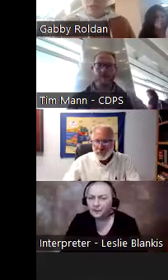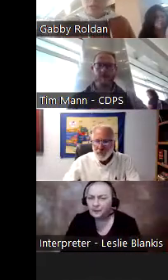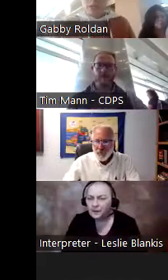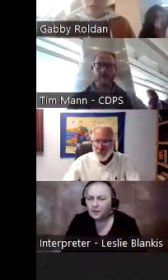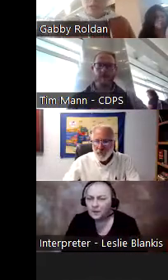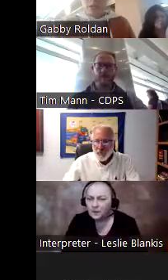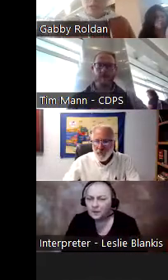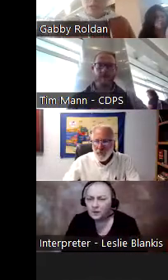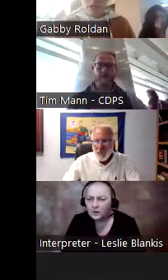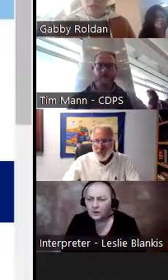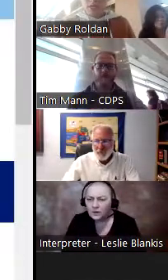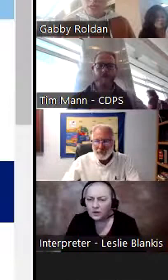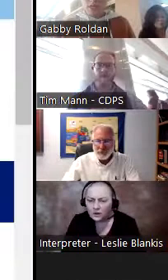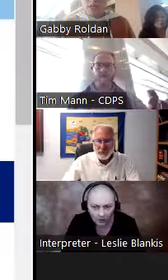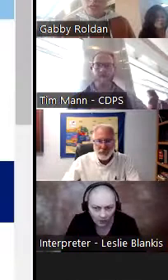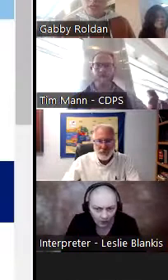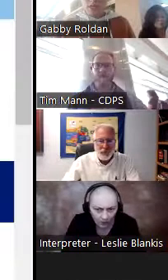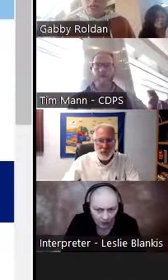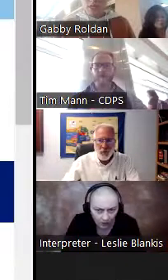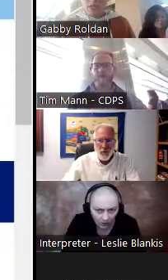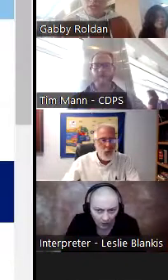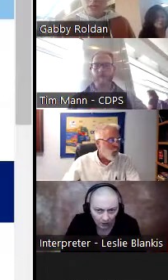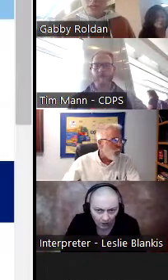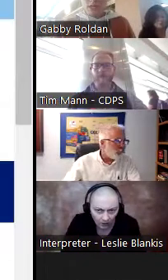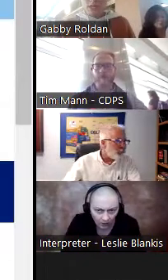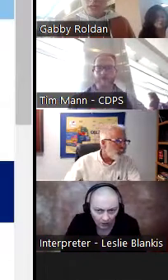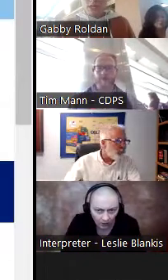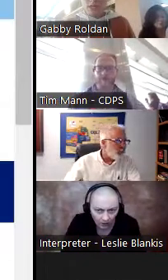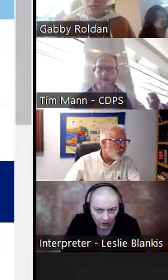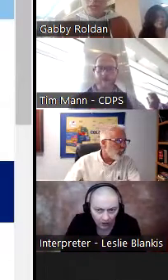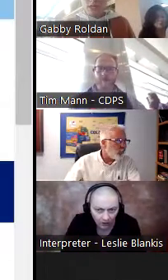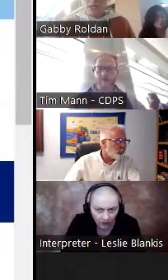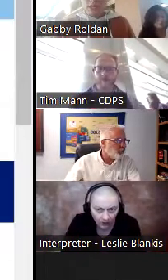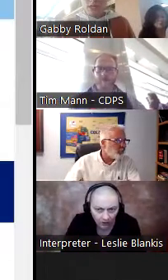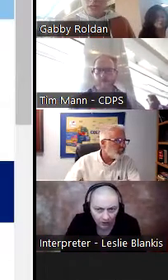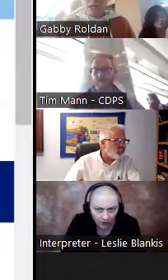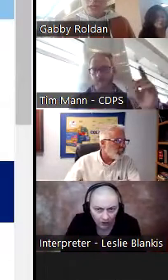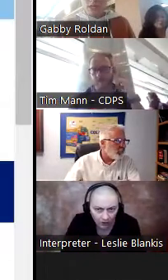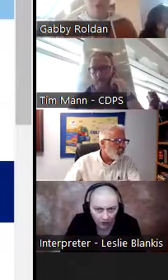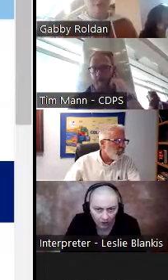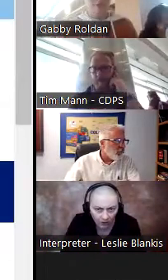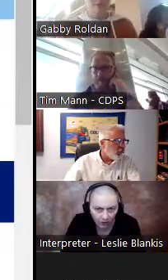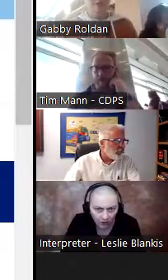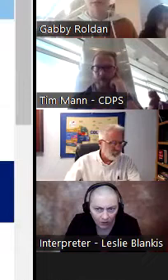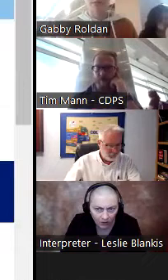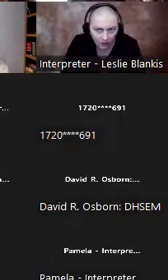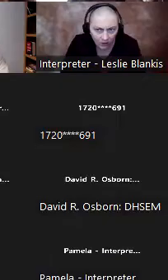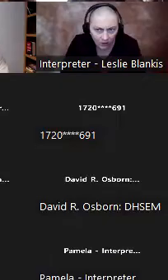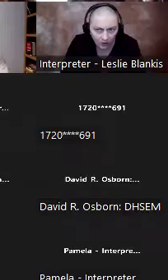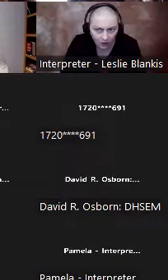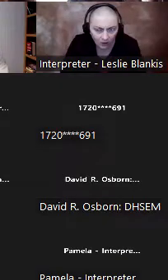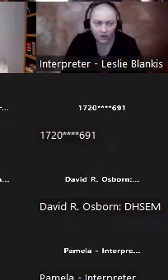So is the Access website visible on the Division of Homeland Security and Emergency